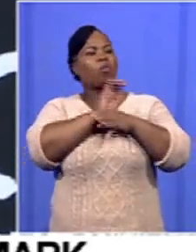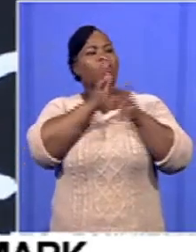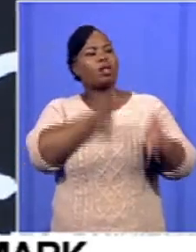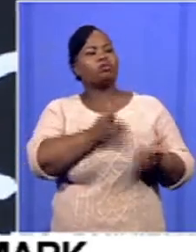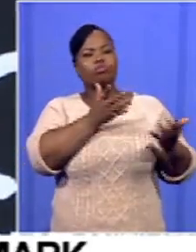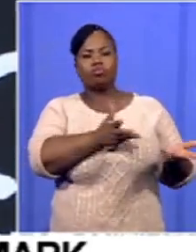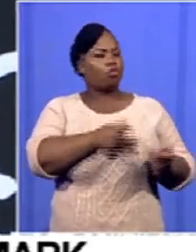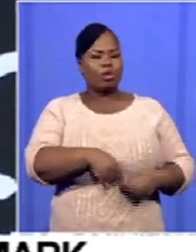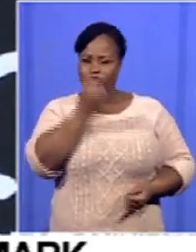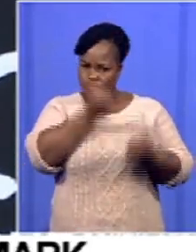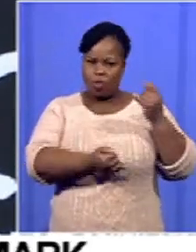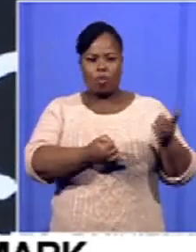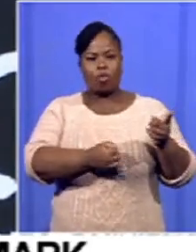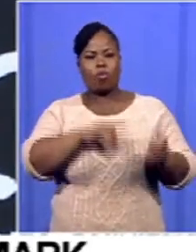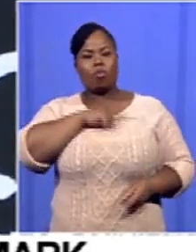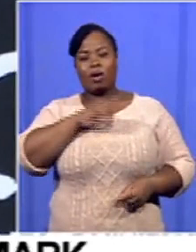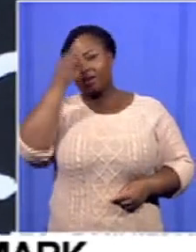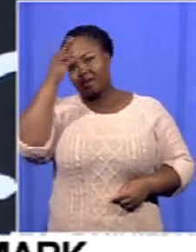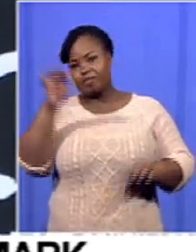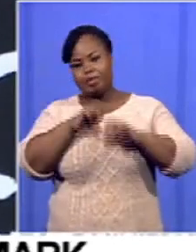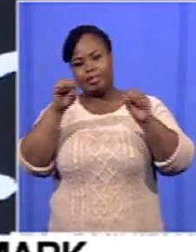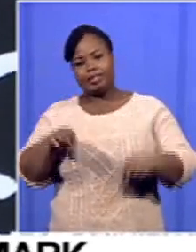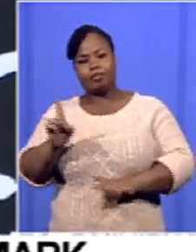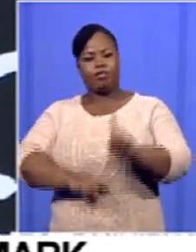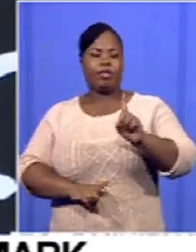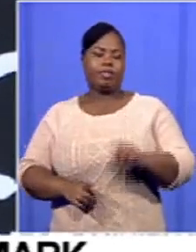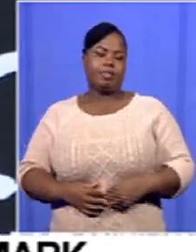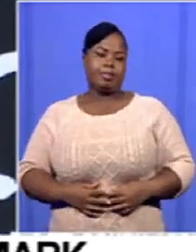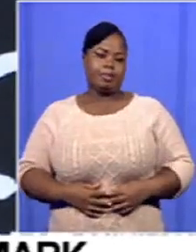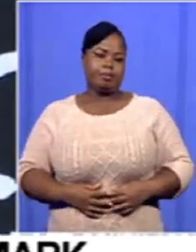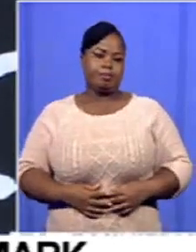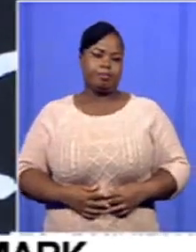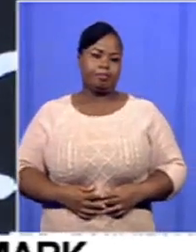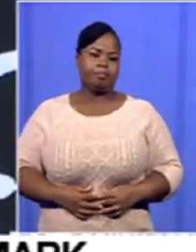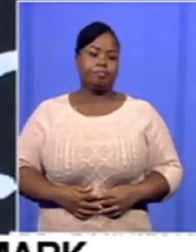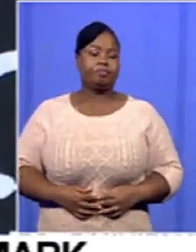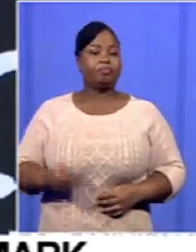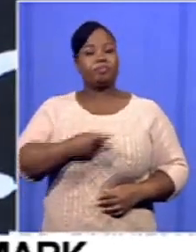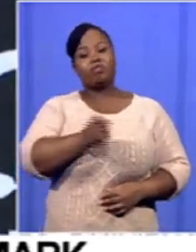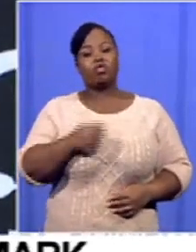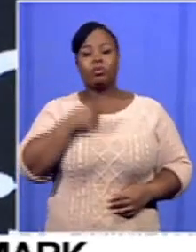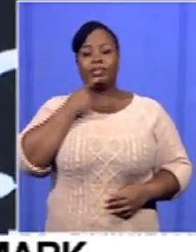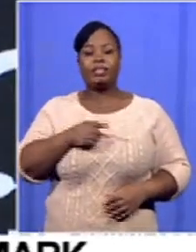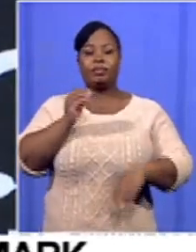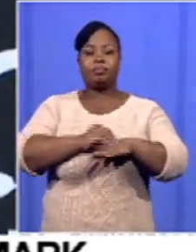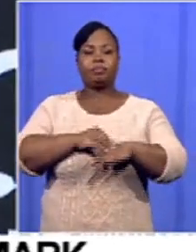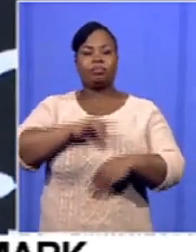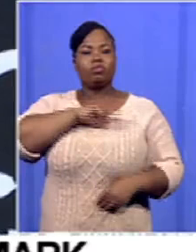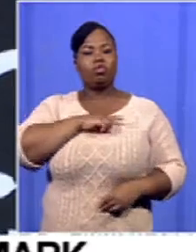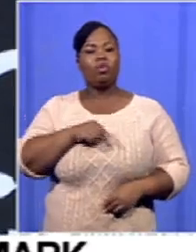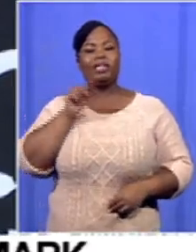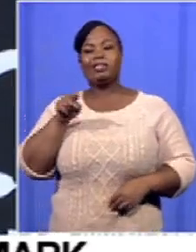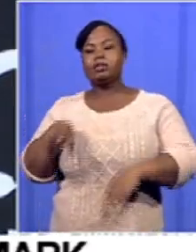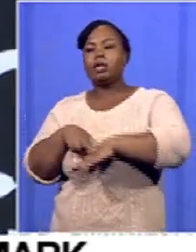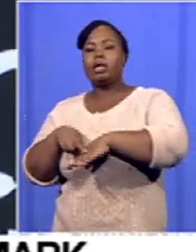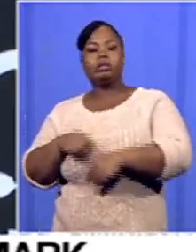Our problems are because our government system has failed. Those who say our problems are because of this race